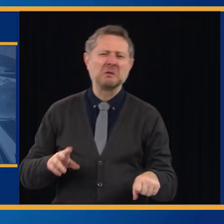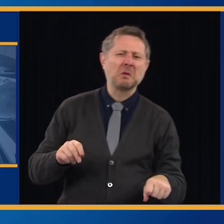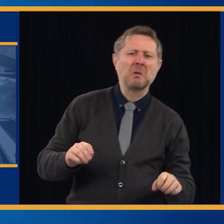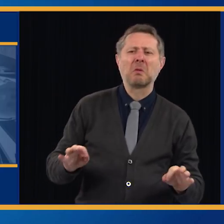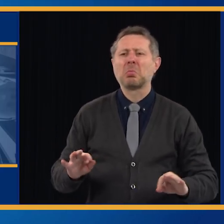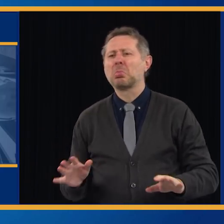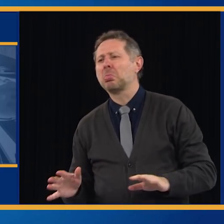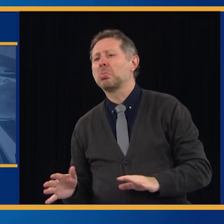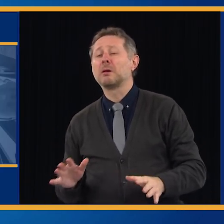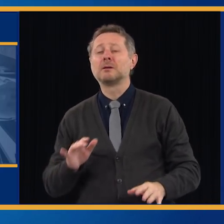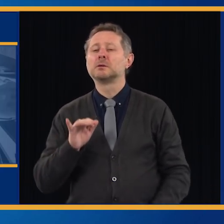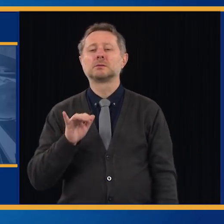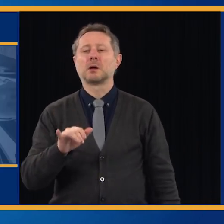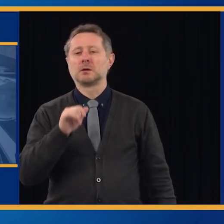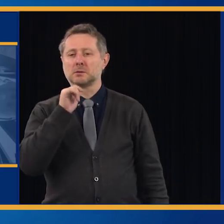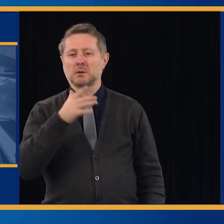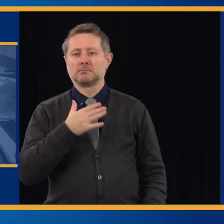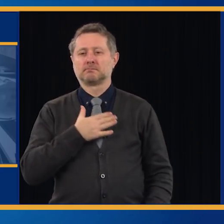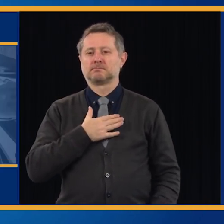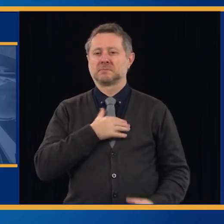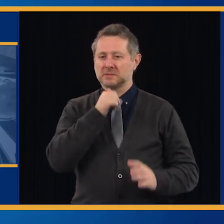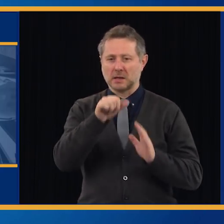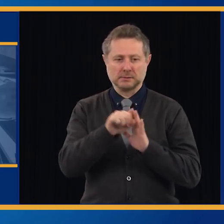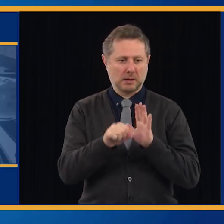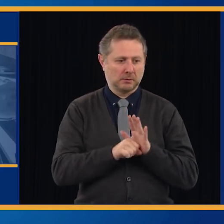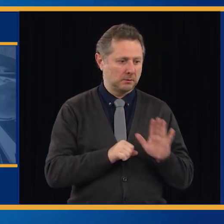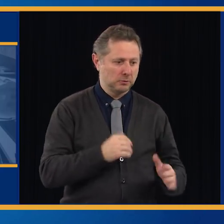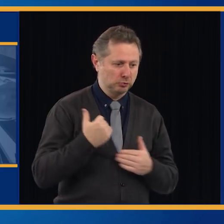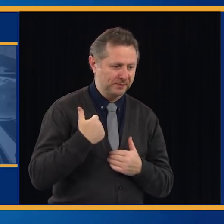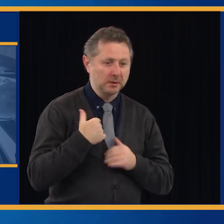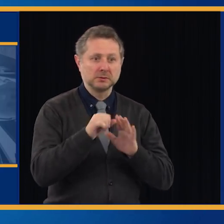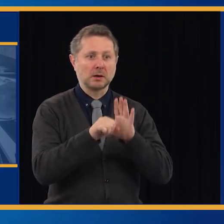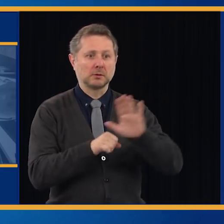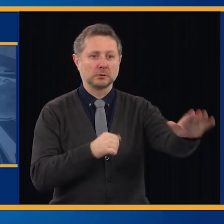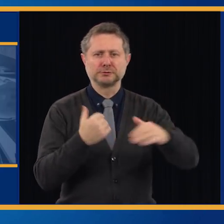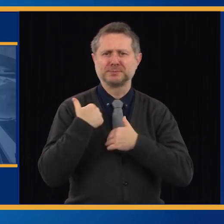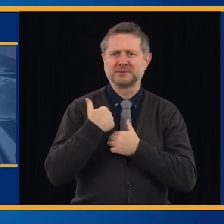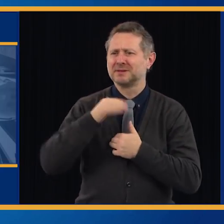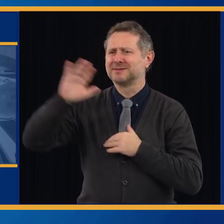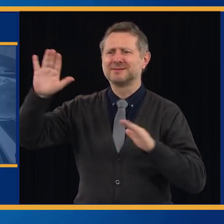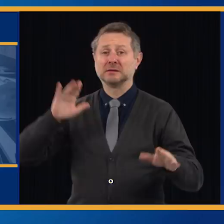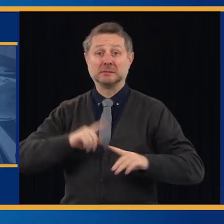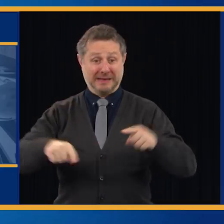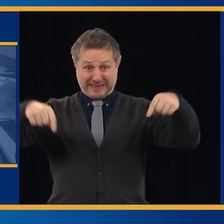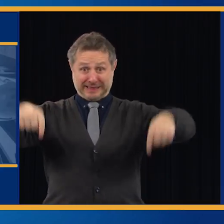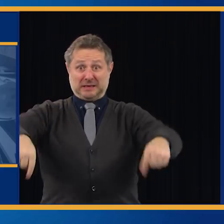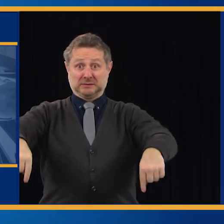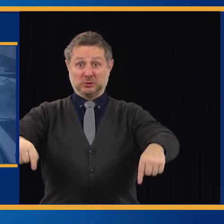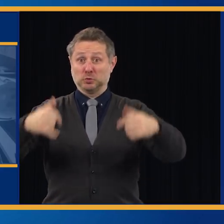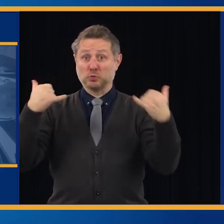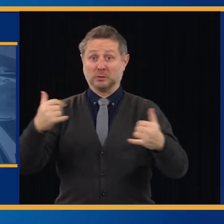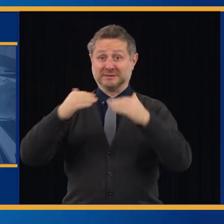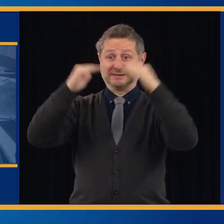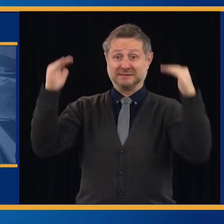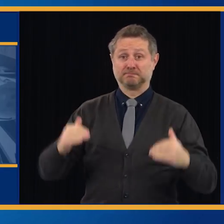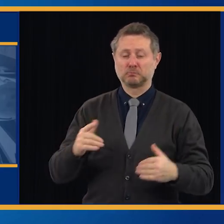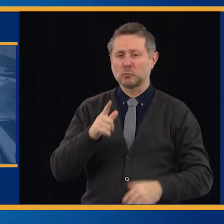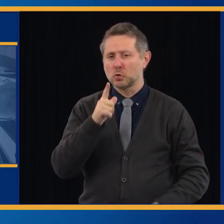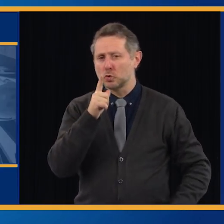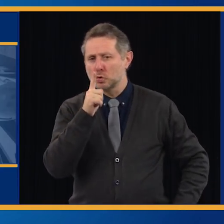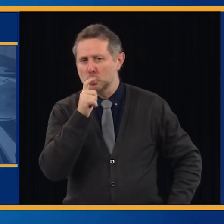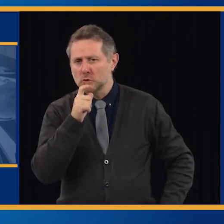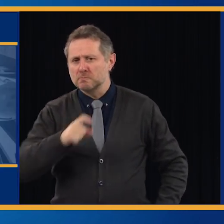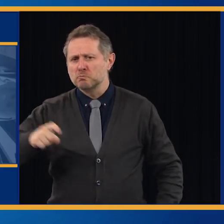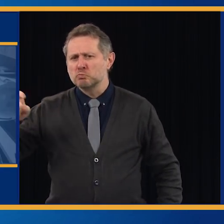state responsibility, but in this system, who was supposed to blow the